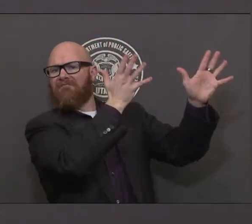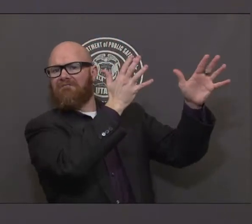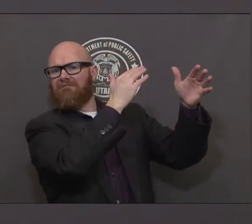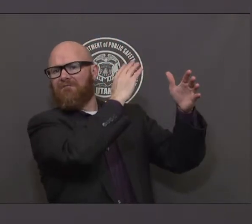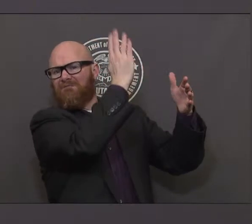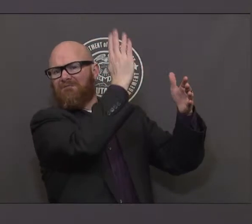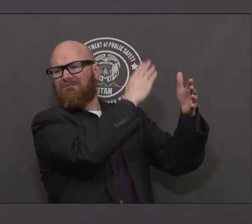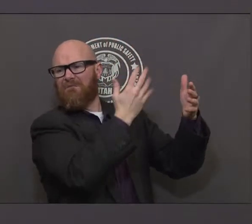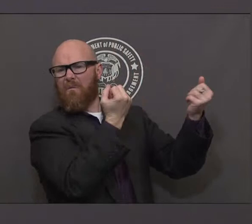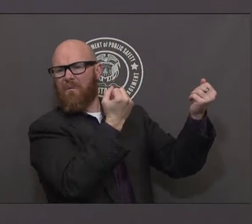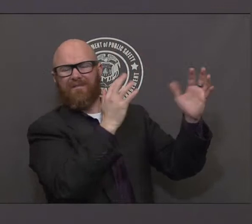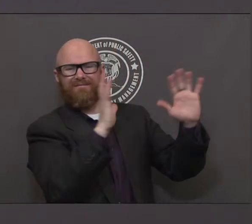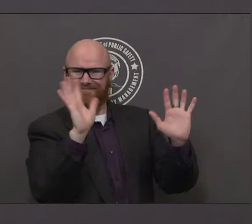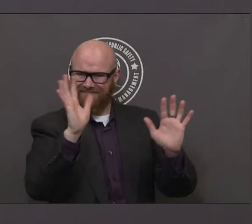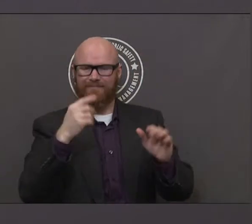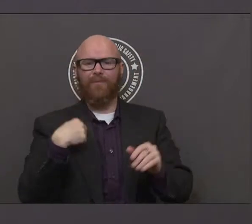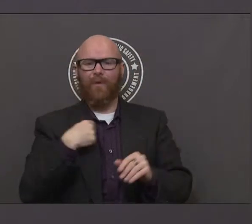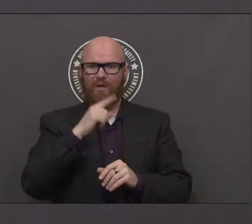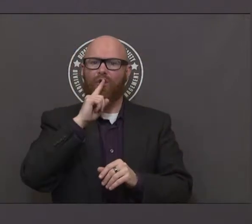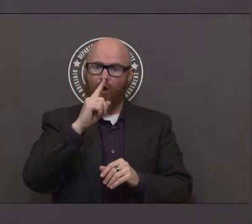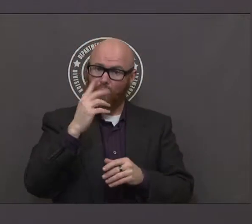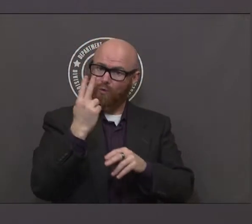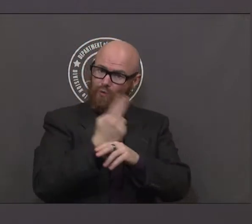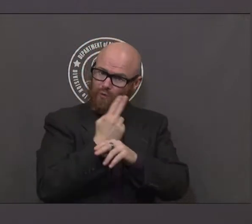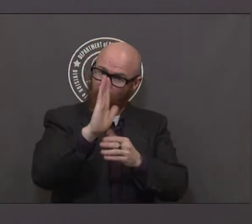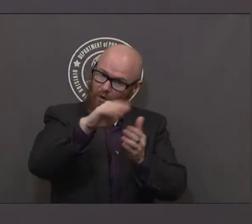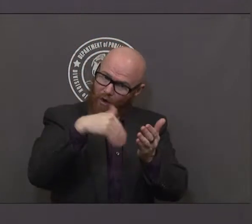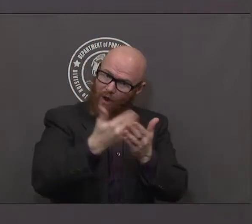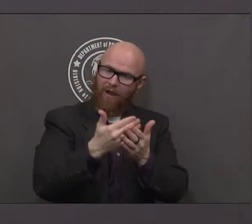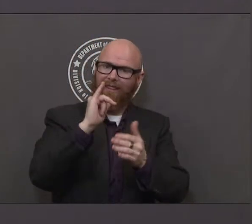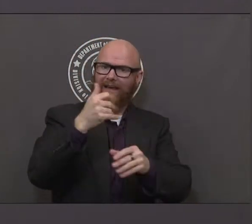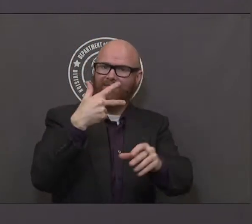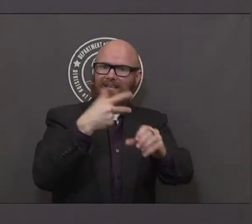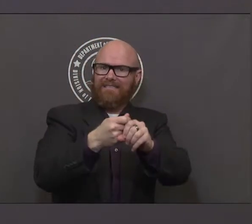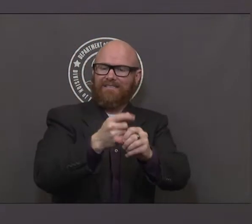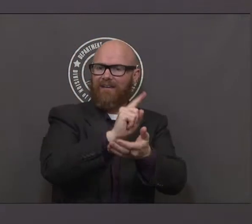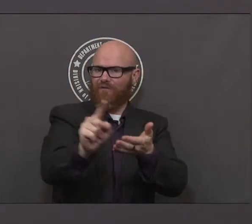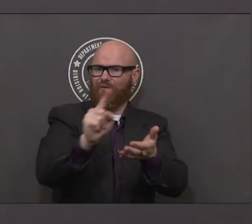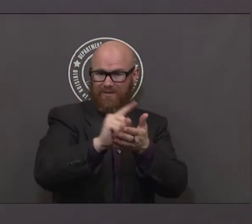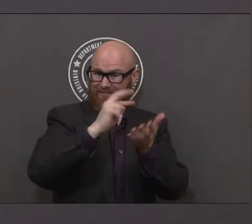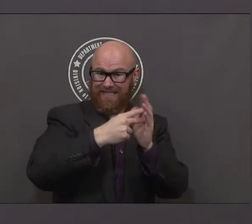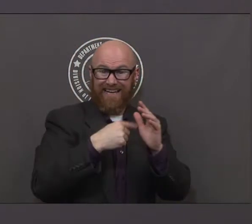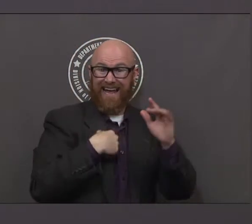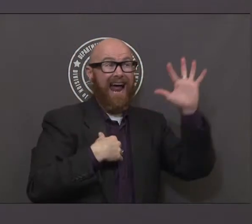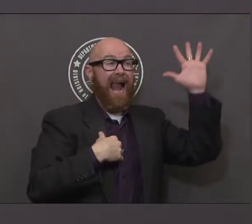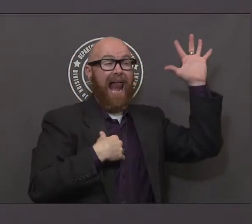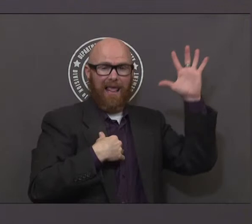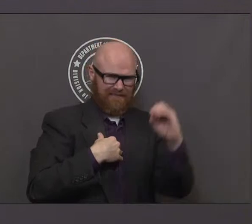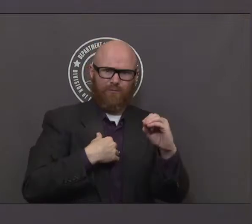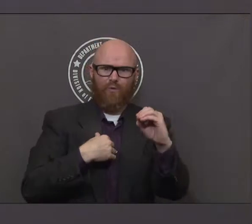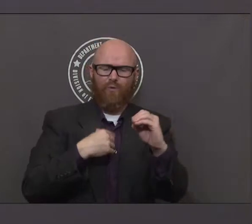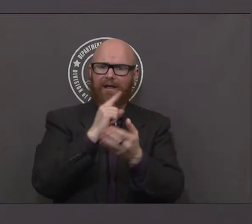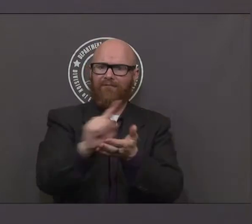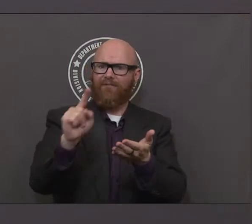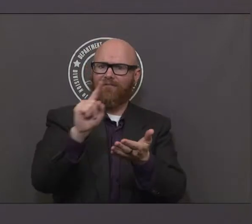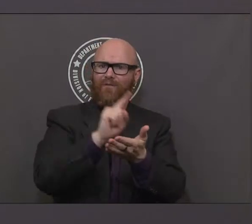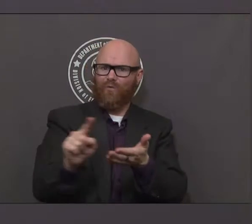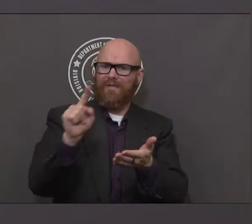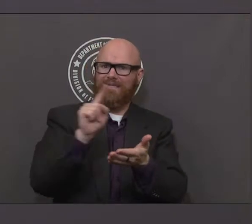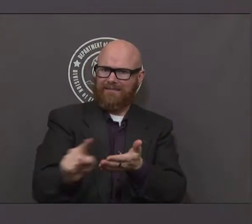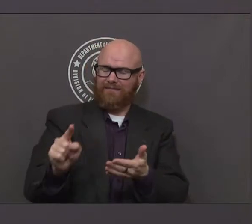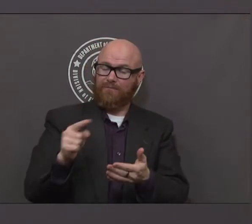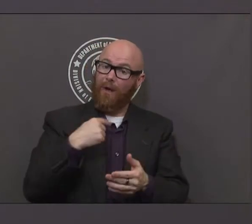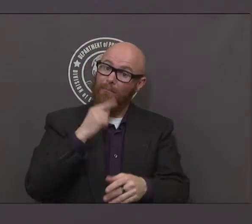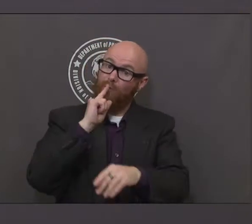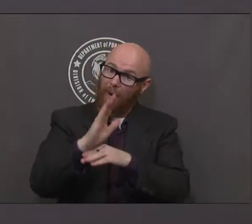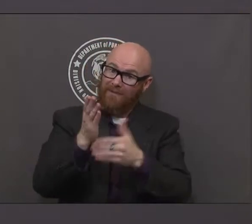because we're using all of the vaccine every week. We are running out. So what I can do is assure them